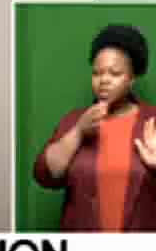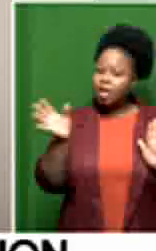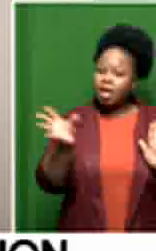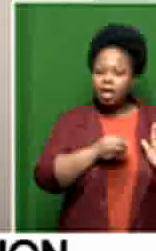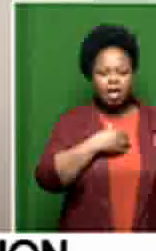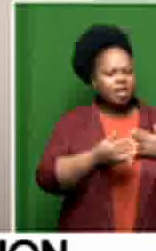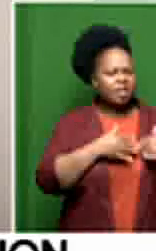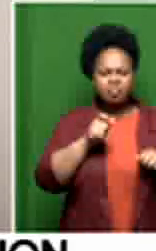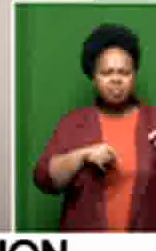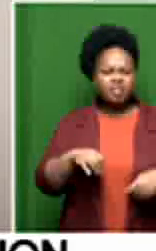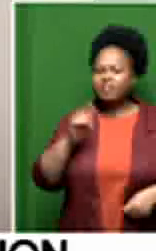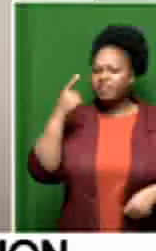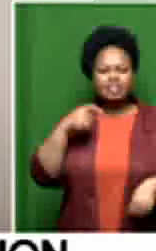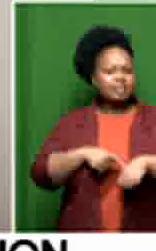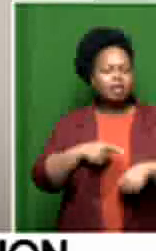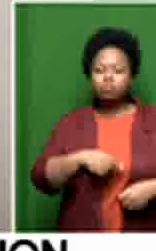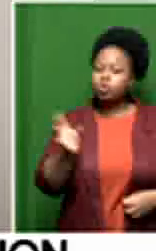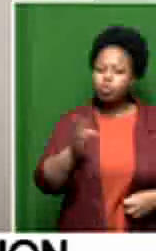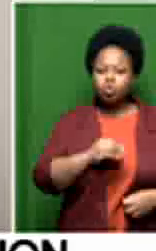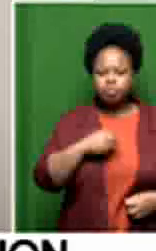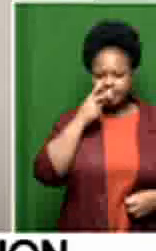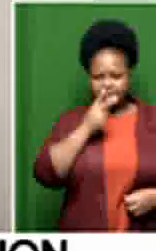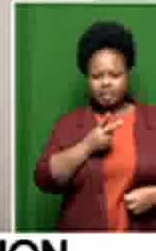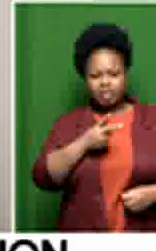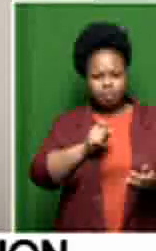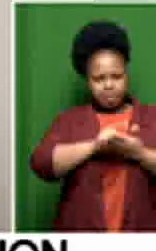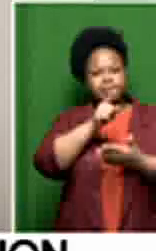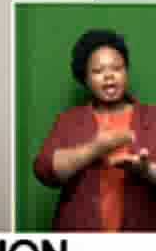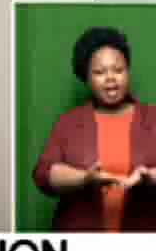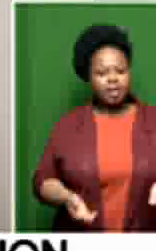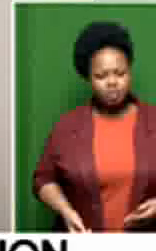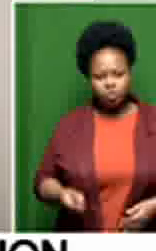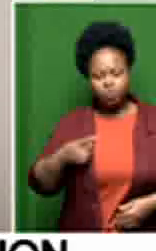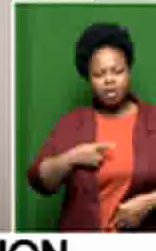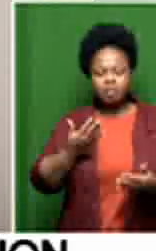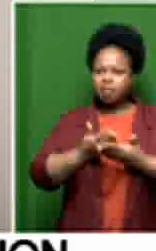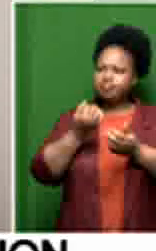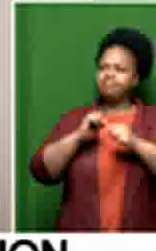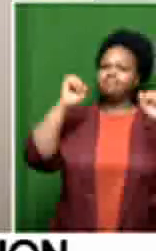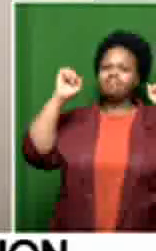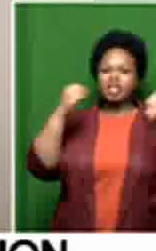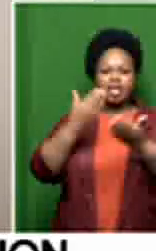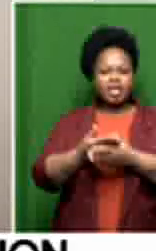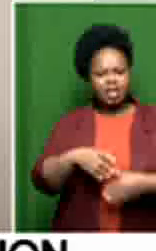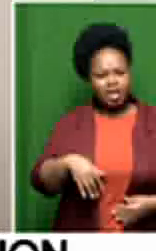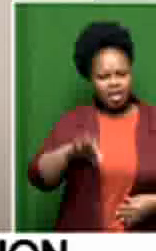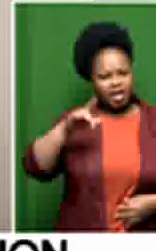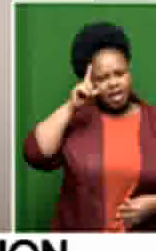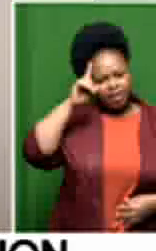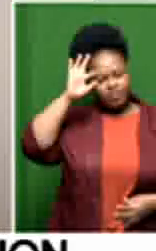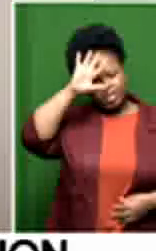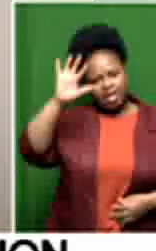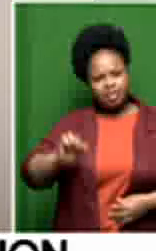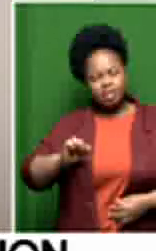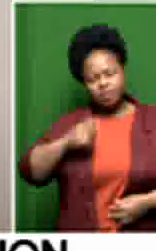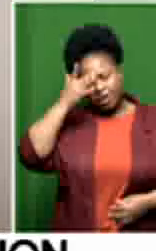person, even if it's your first time going in, everyone sees your post. So I see people being liberated. I see the African minds and African dreams